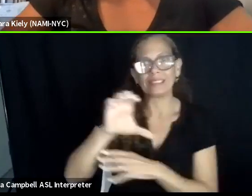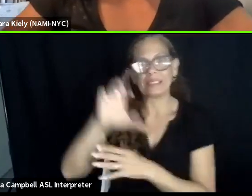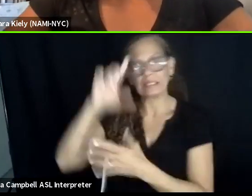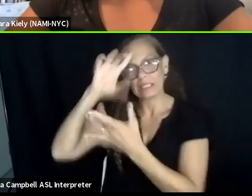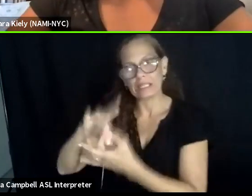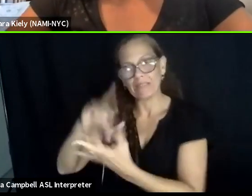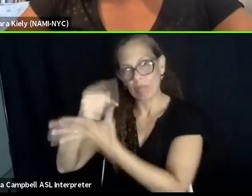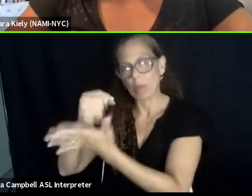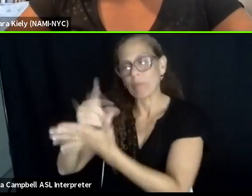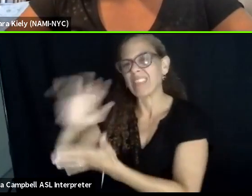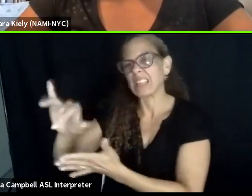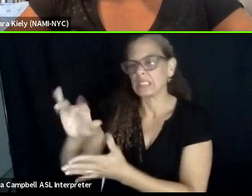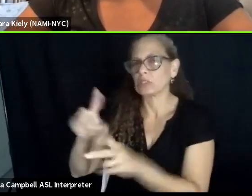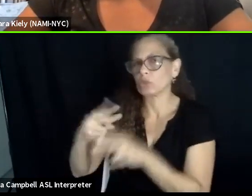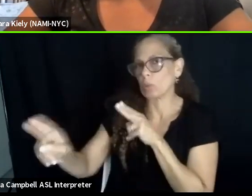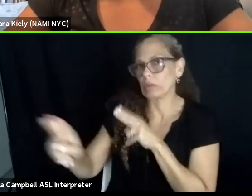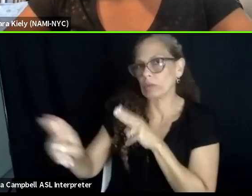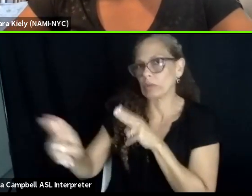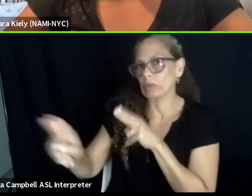So I want to skip